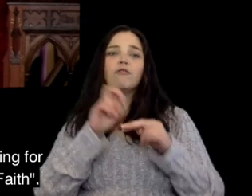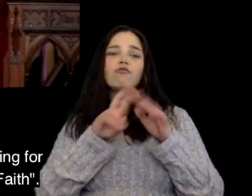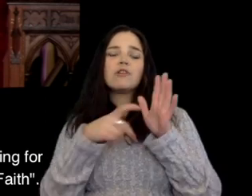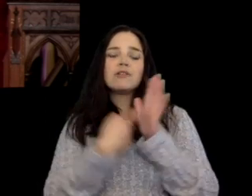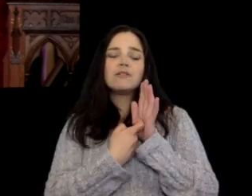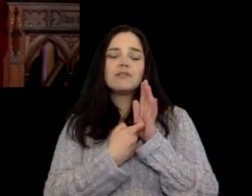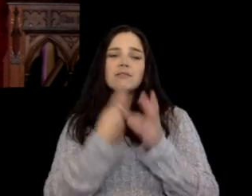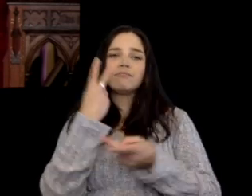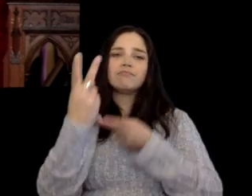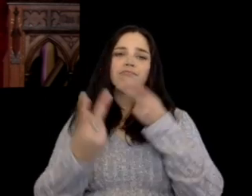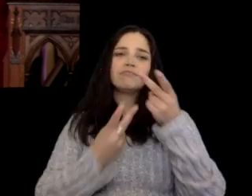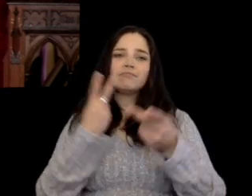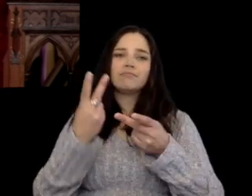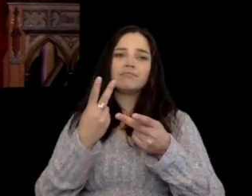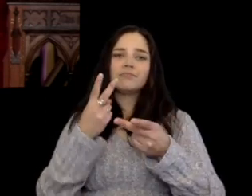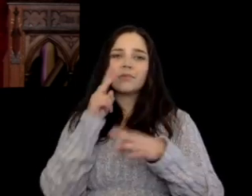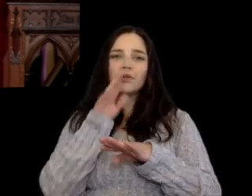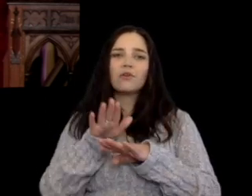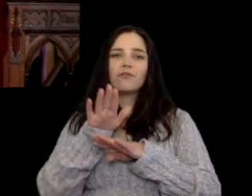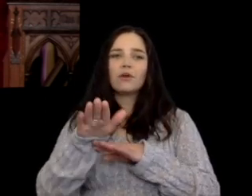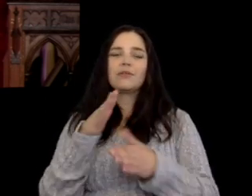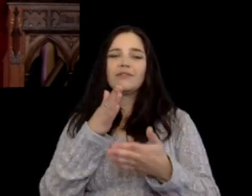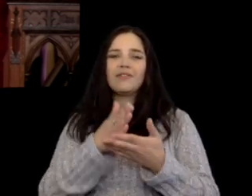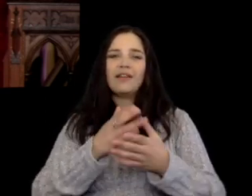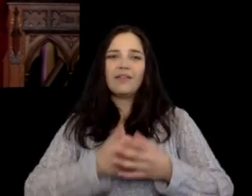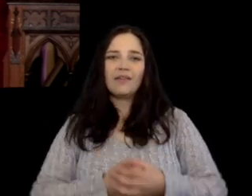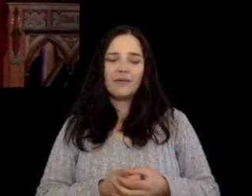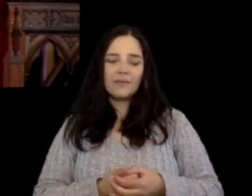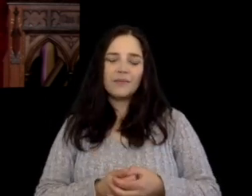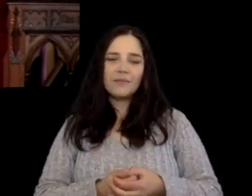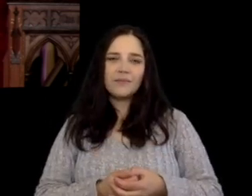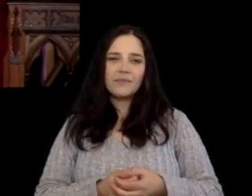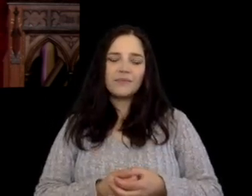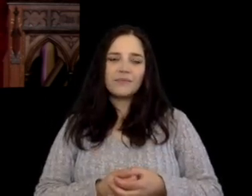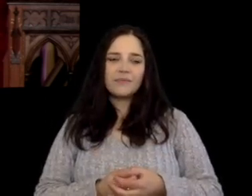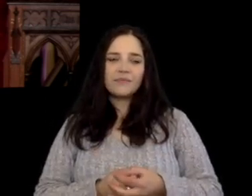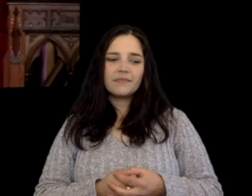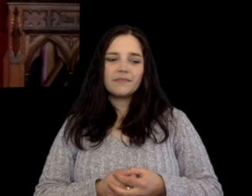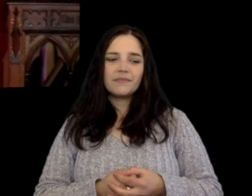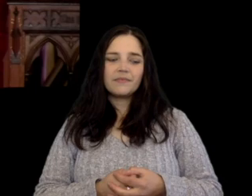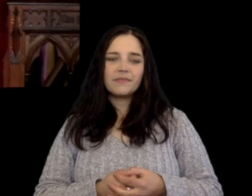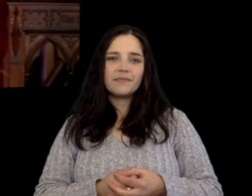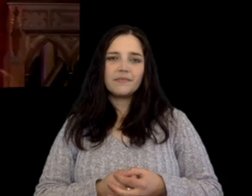hear Fraser sing for us, "Look Forward in Faith."